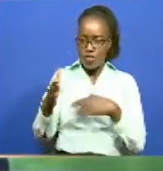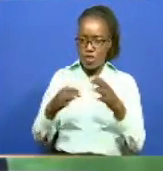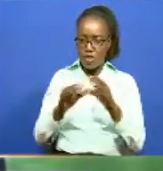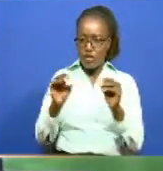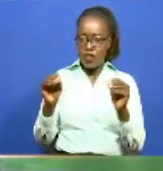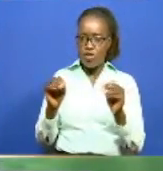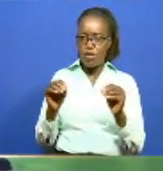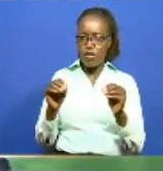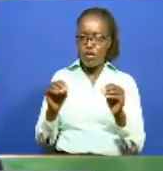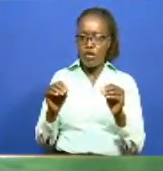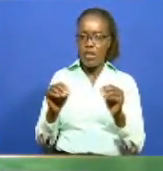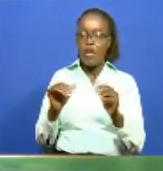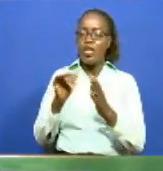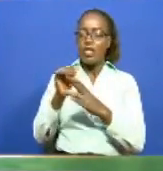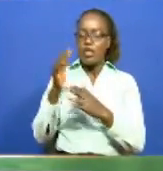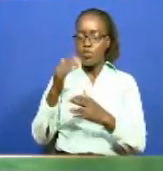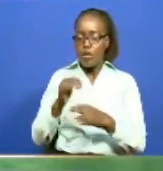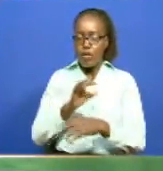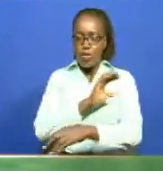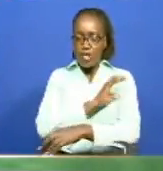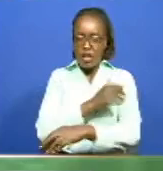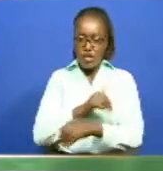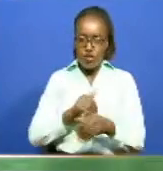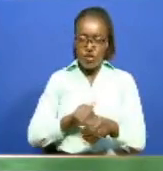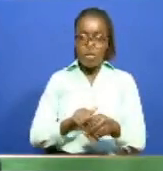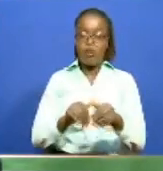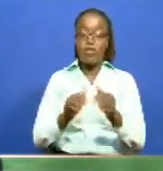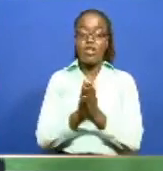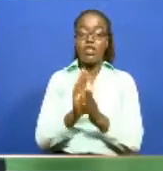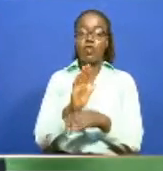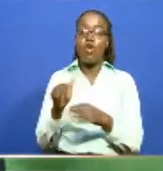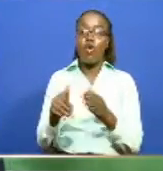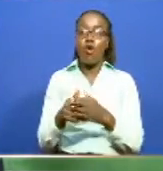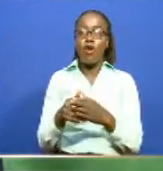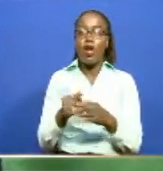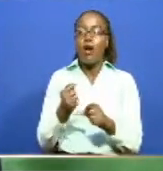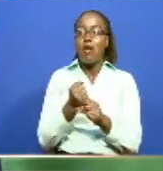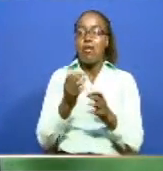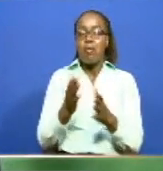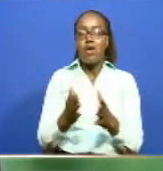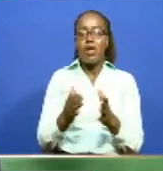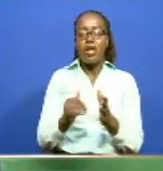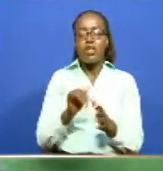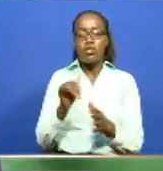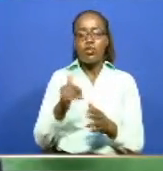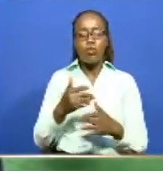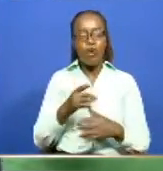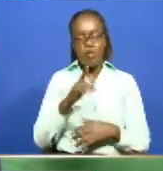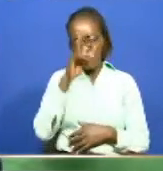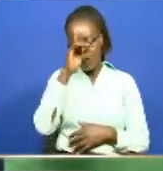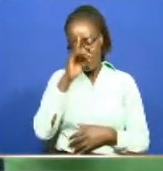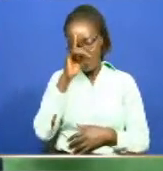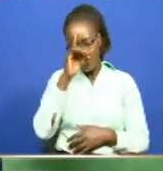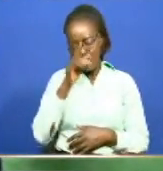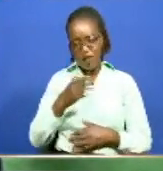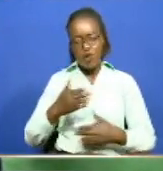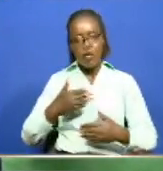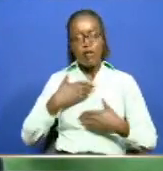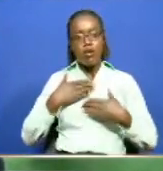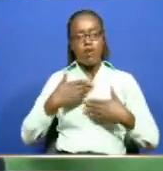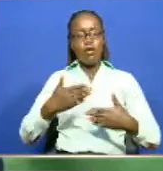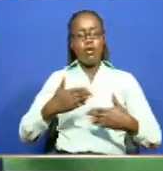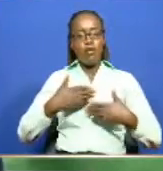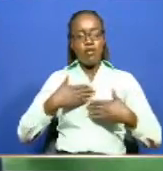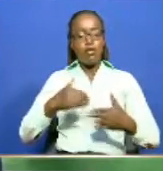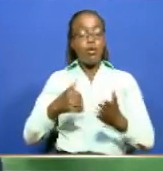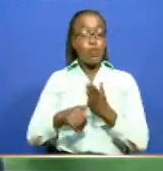why we are doing the clinical surveillance in all our facilities. Those who present with severe acute respiratory illnesses are